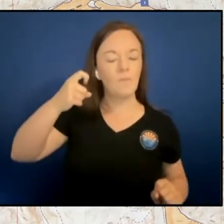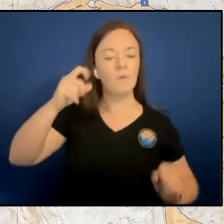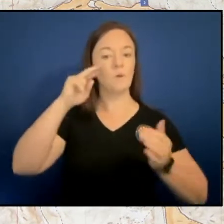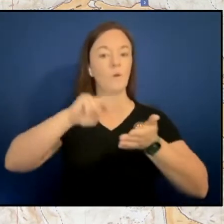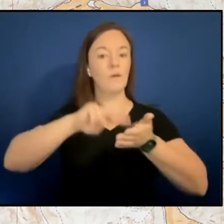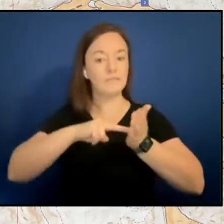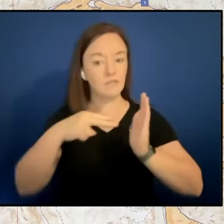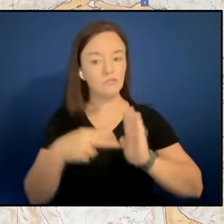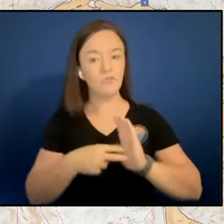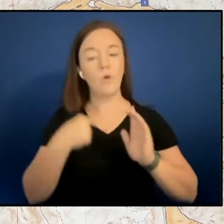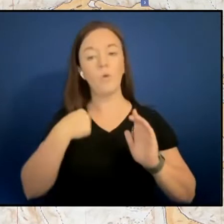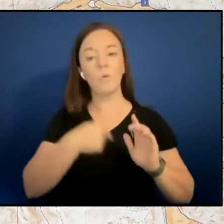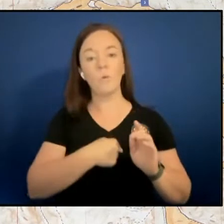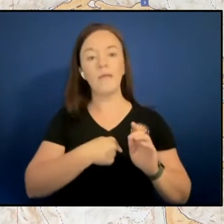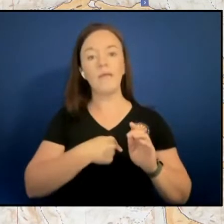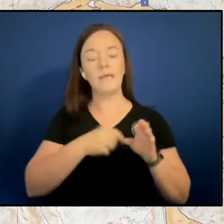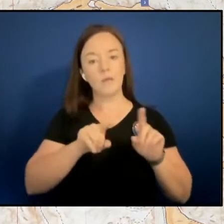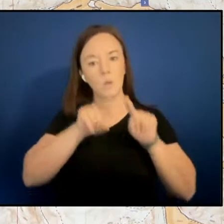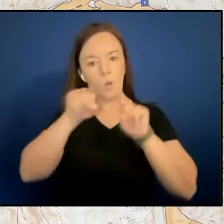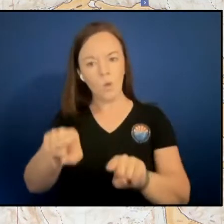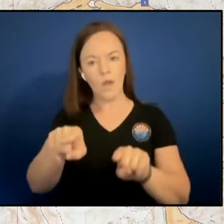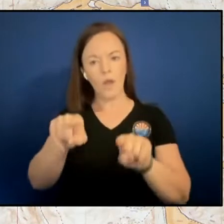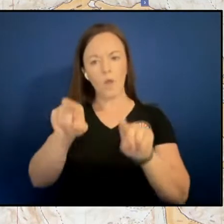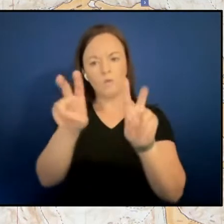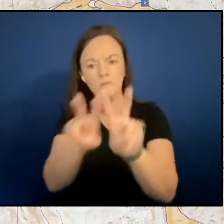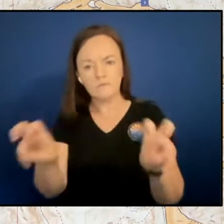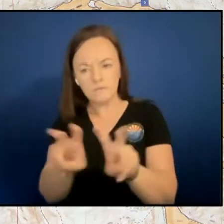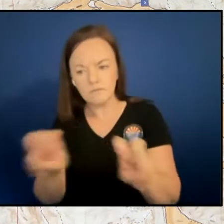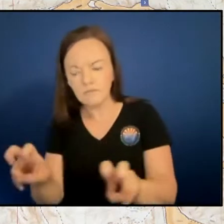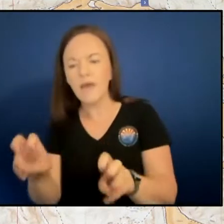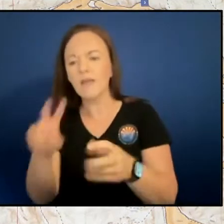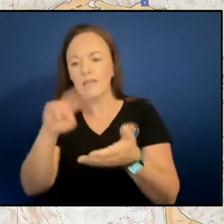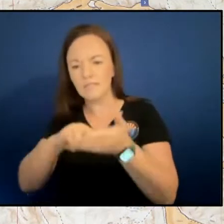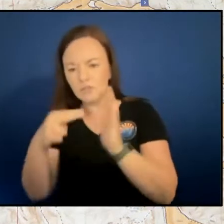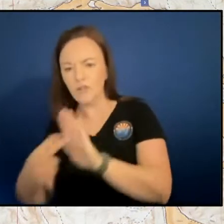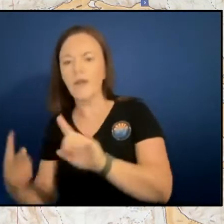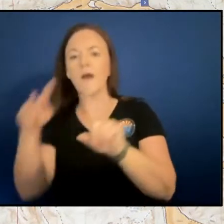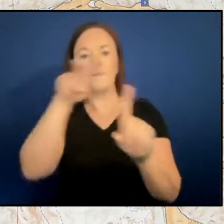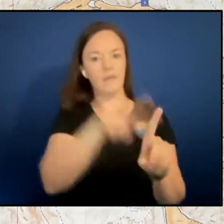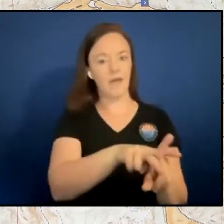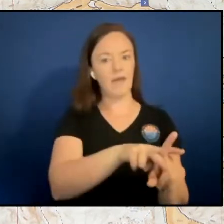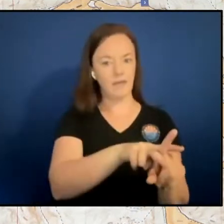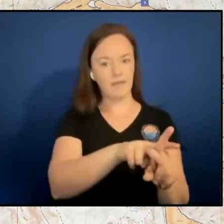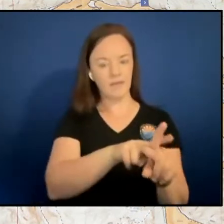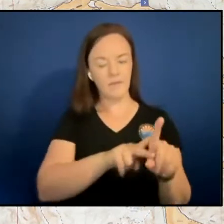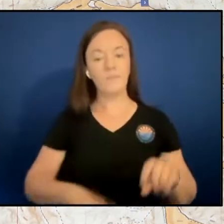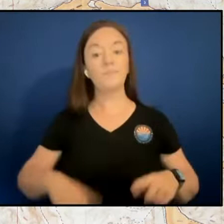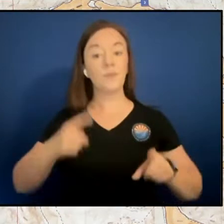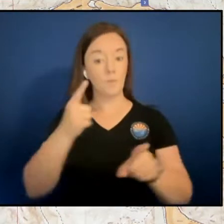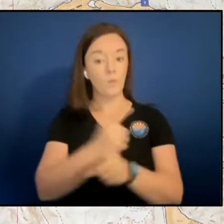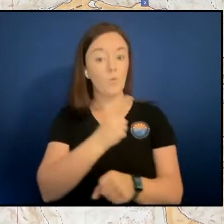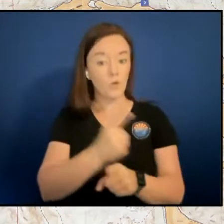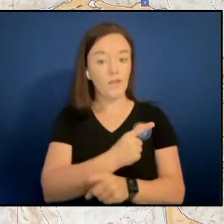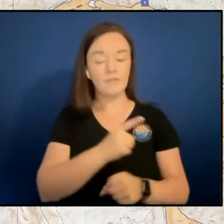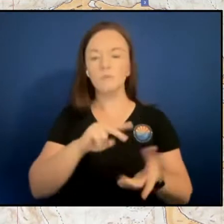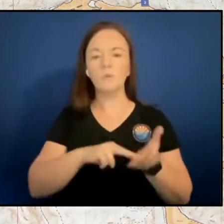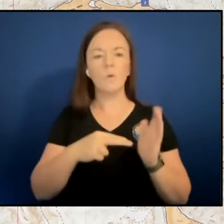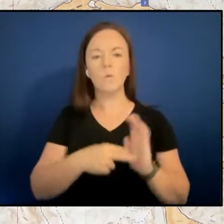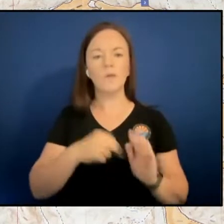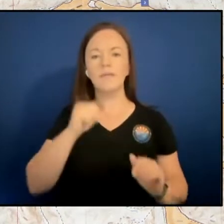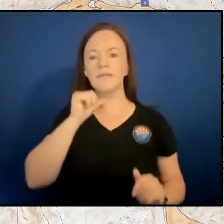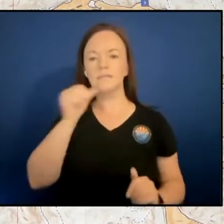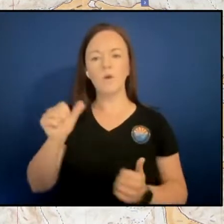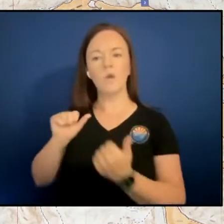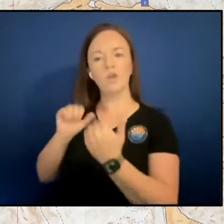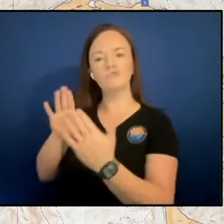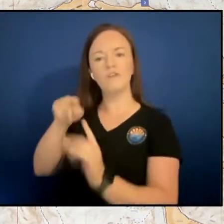going out and applying that assessment of a problem, and then appropriate. So we don't treat one situation that